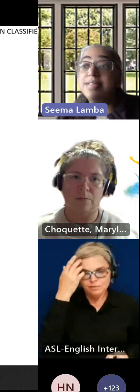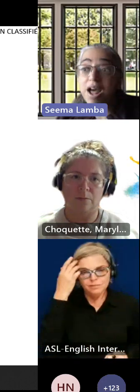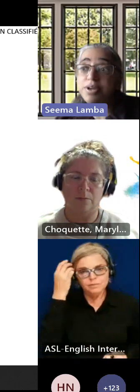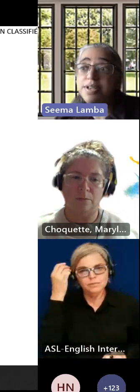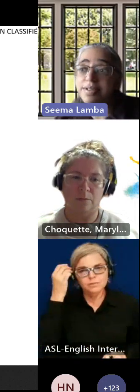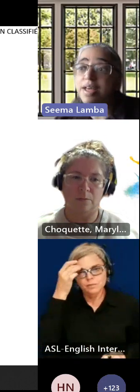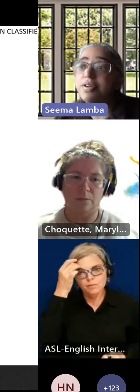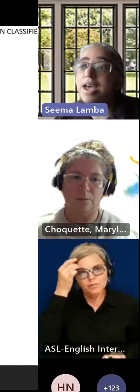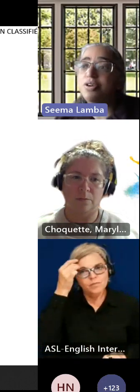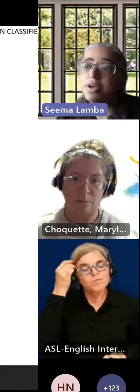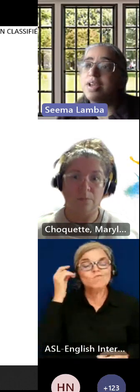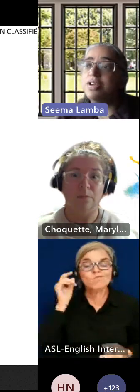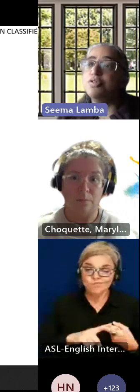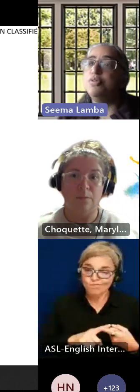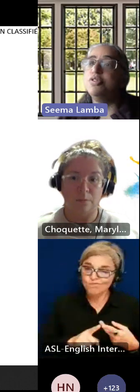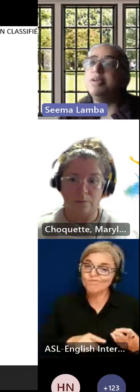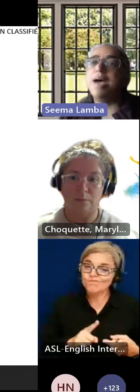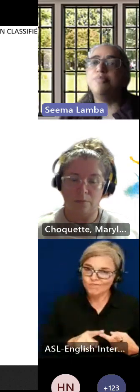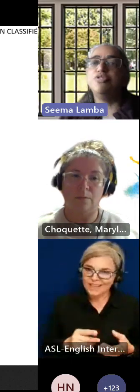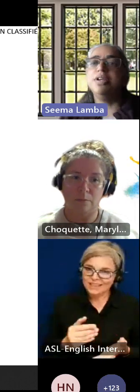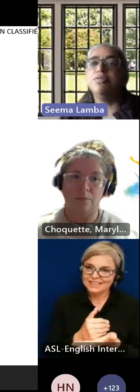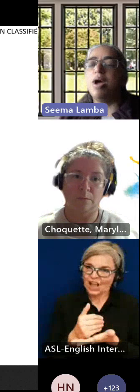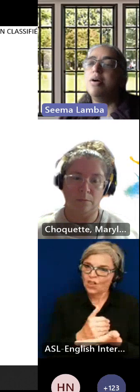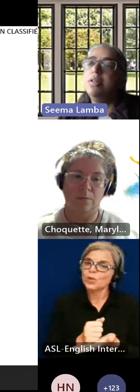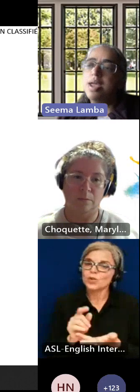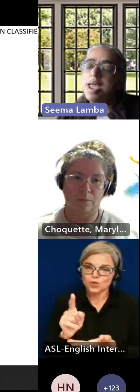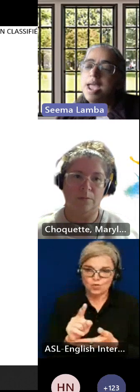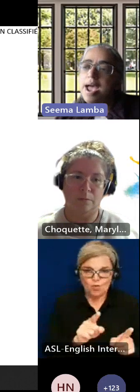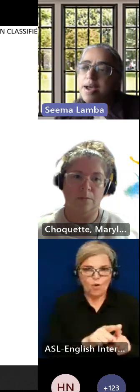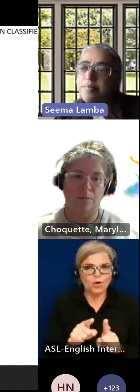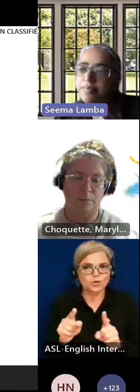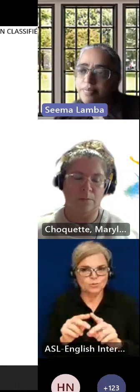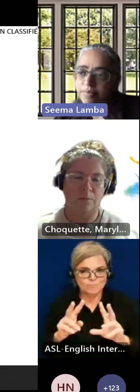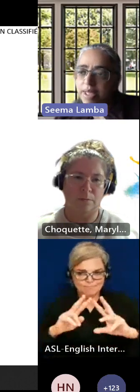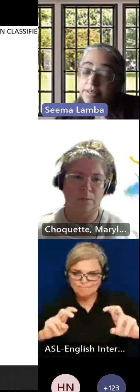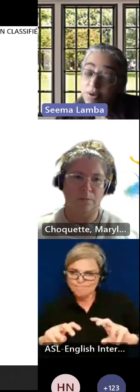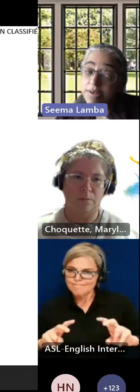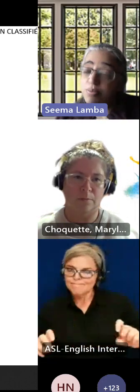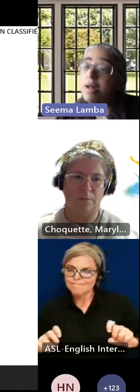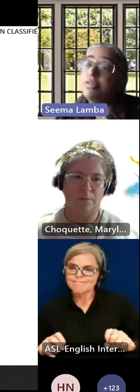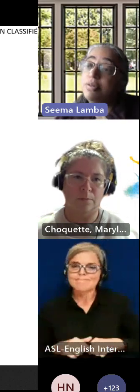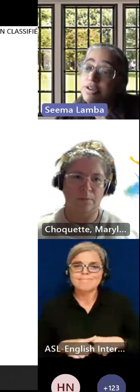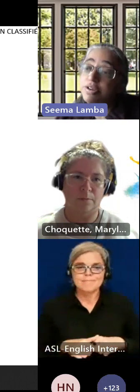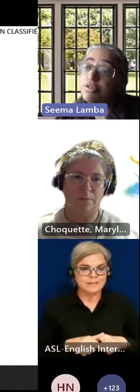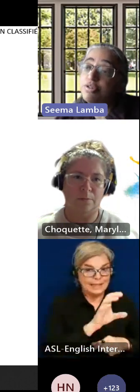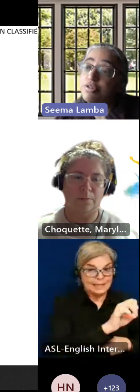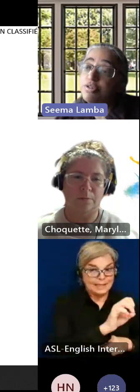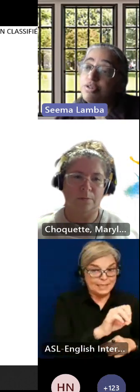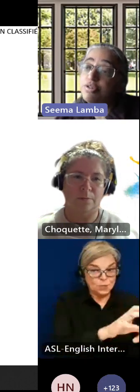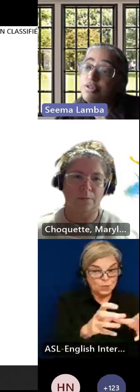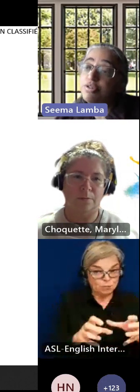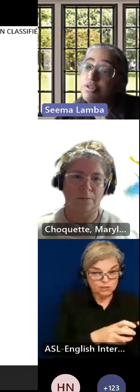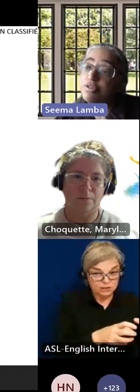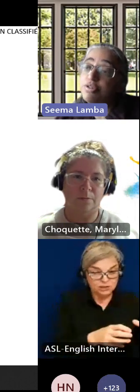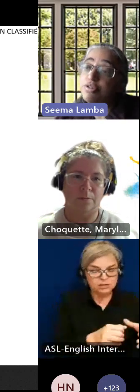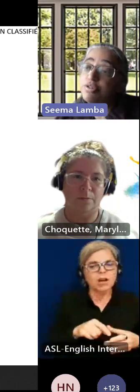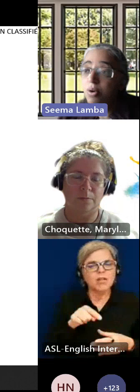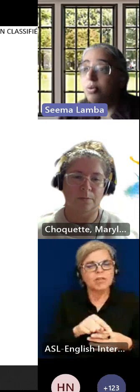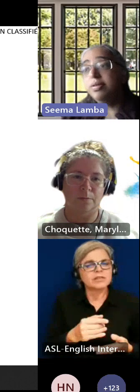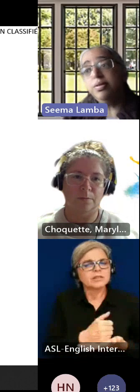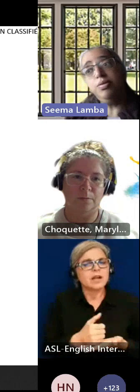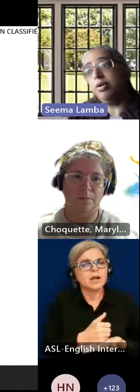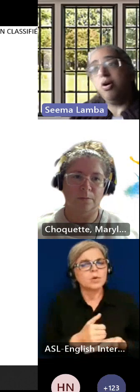you know, and salary is another category that you're supposed to be capturing as well. So like you're supposed to be